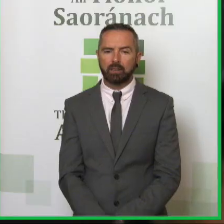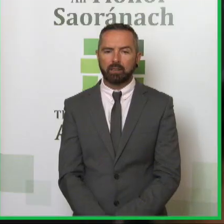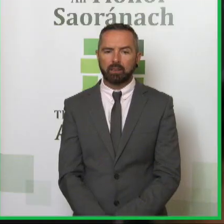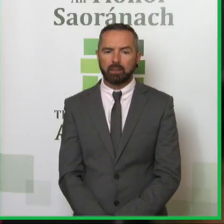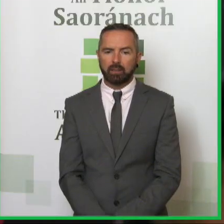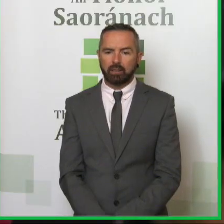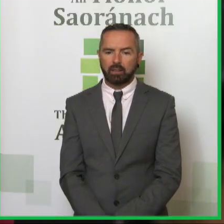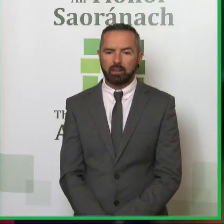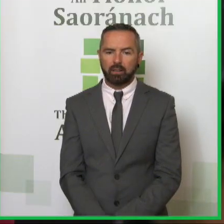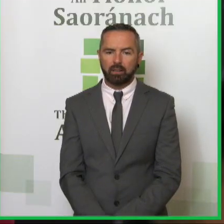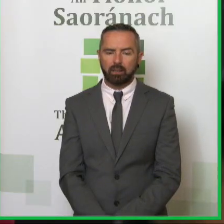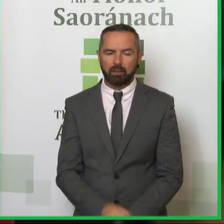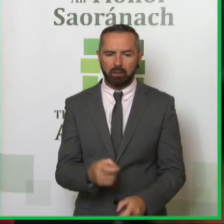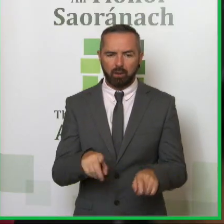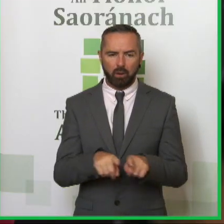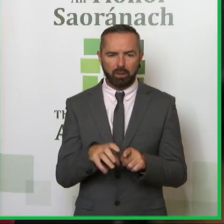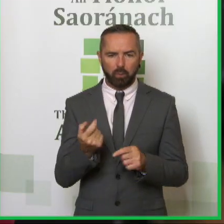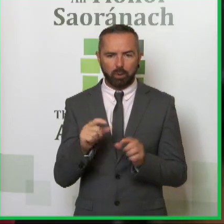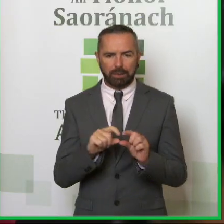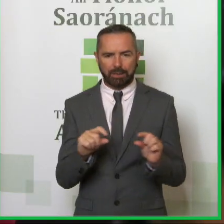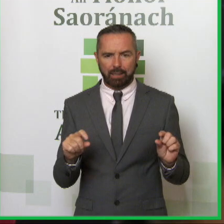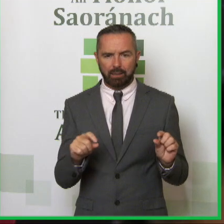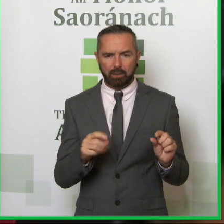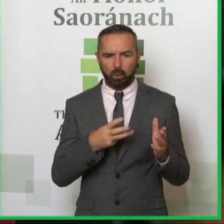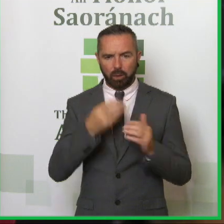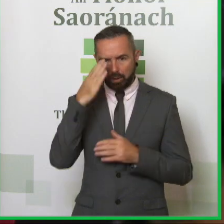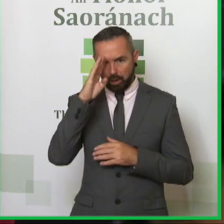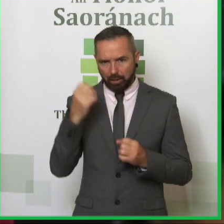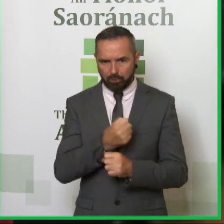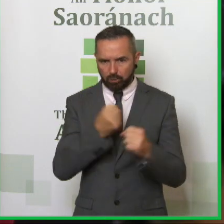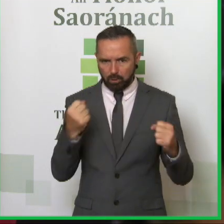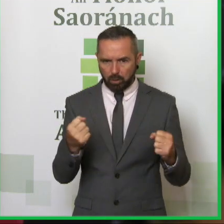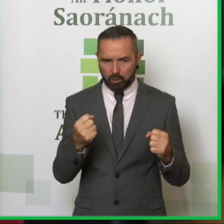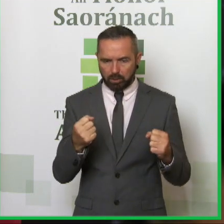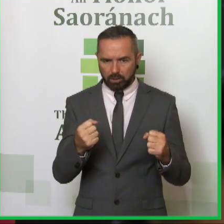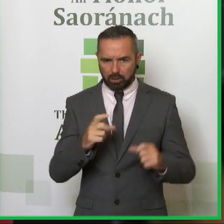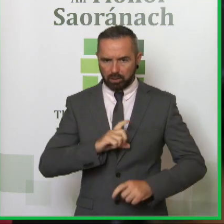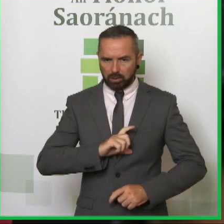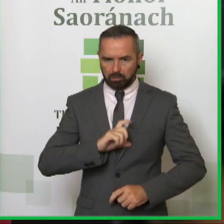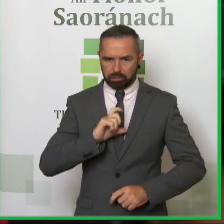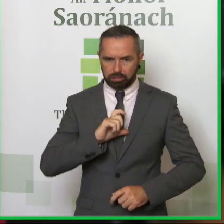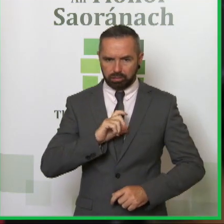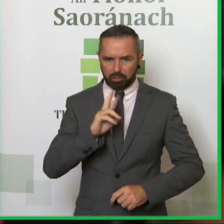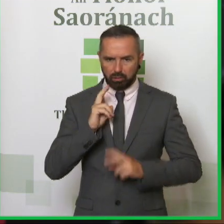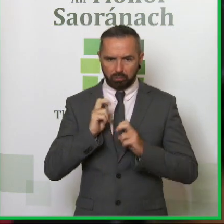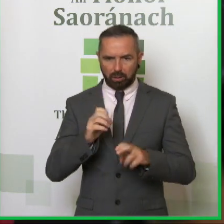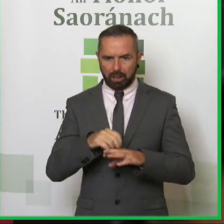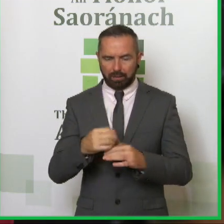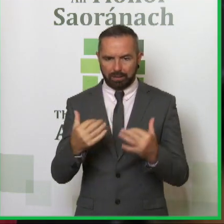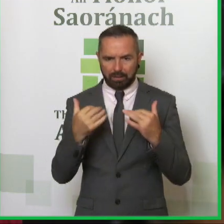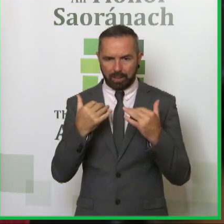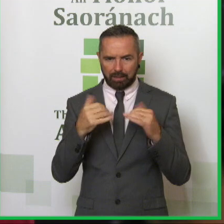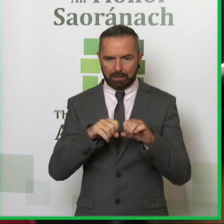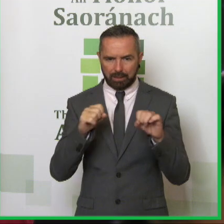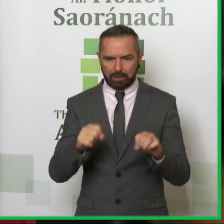then there's a sentence just while Ireland has a robust and well-regarded research and data system on drugs,